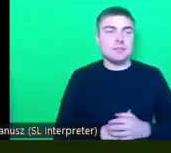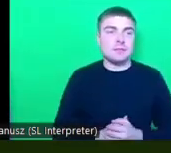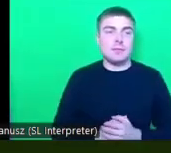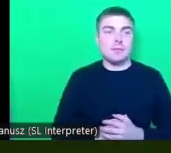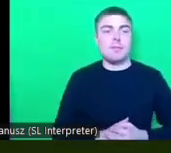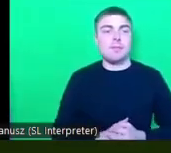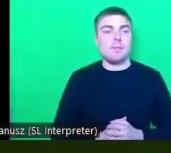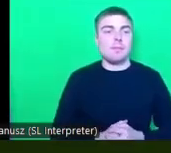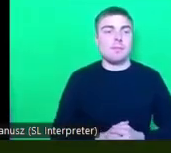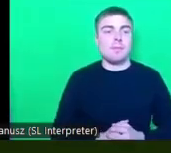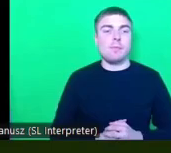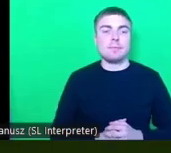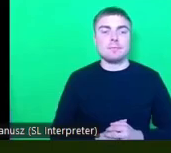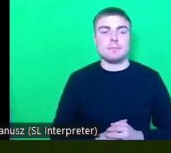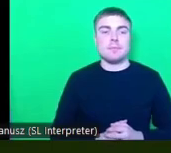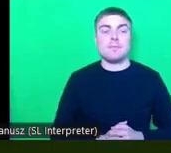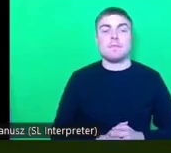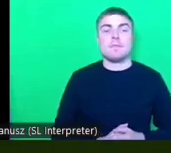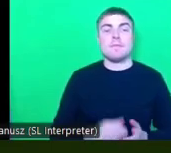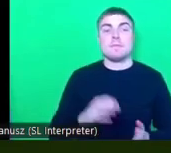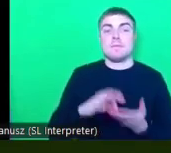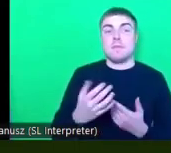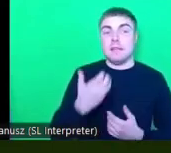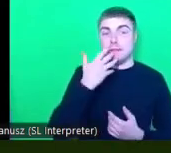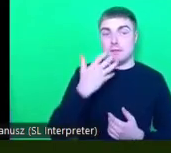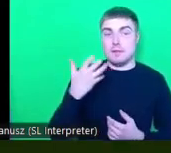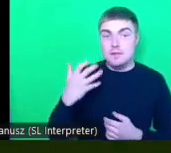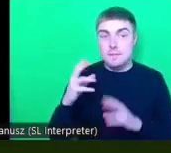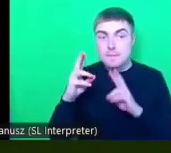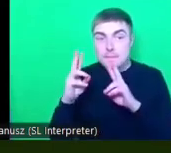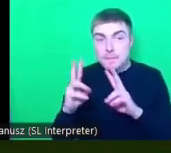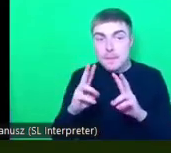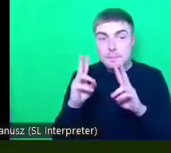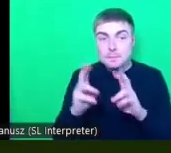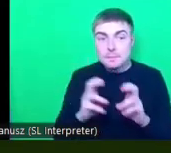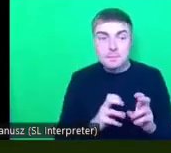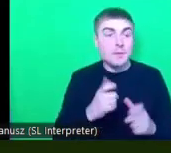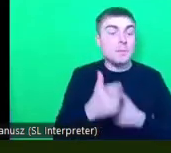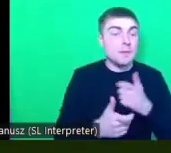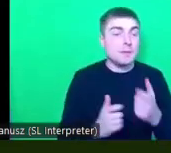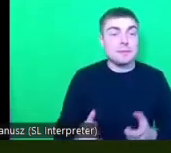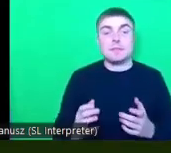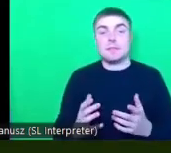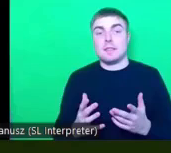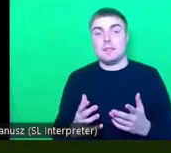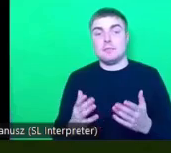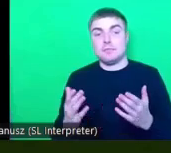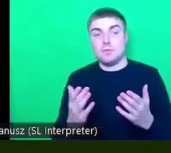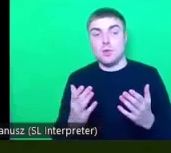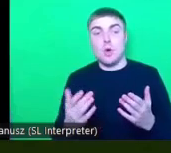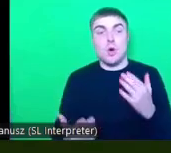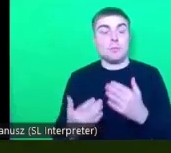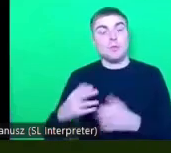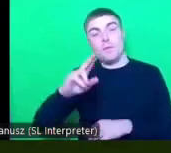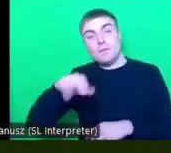the previous study, that the hunters both in Norway and Sweden, they decrease their harvest on